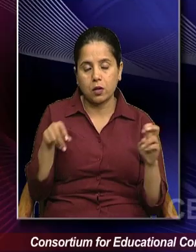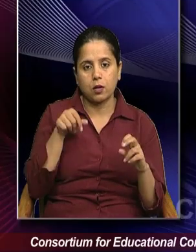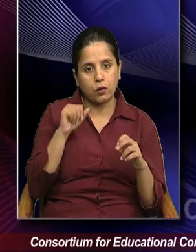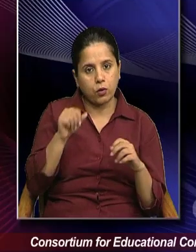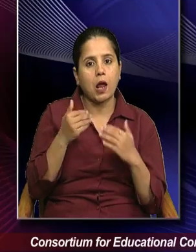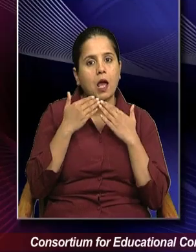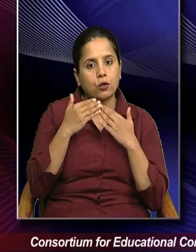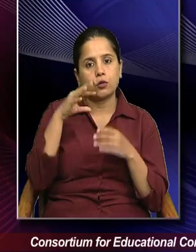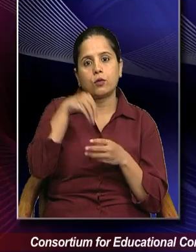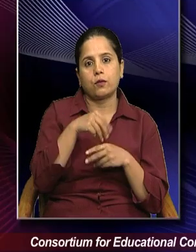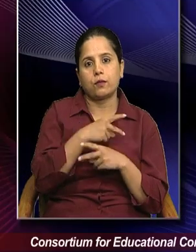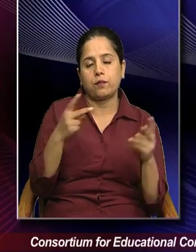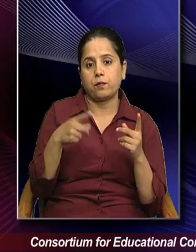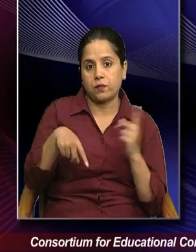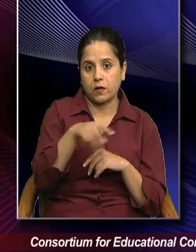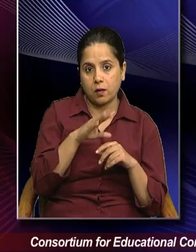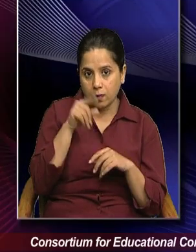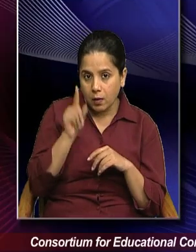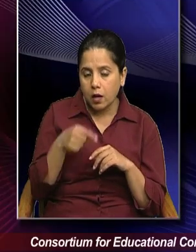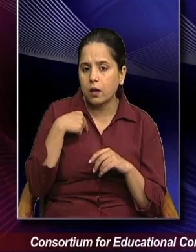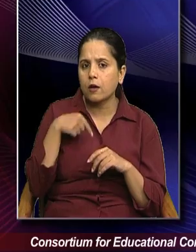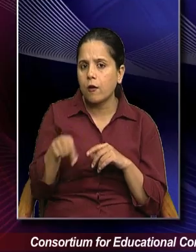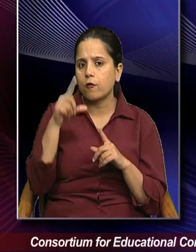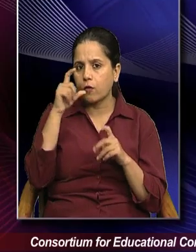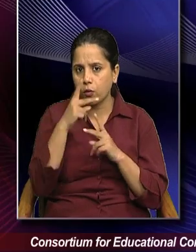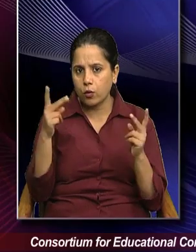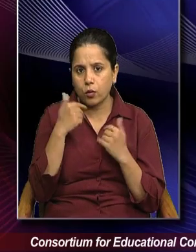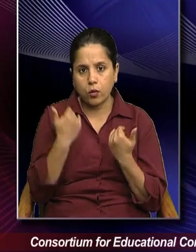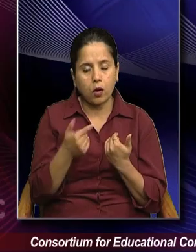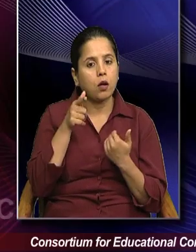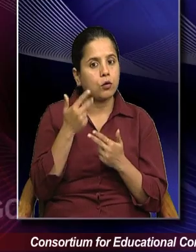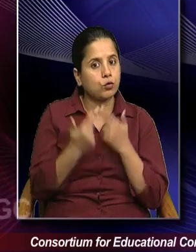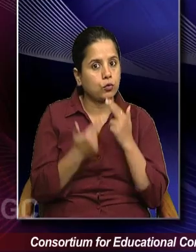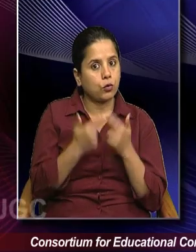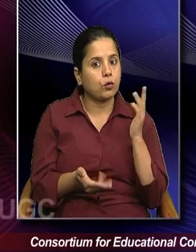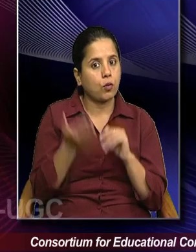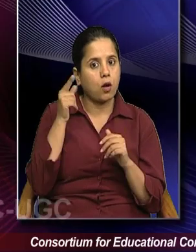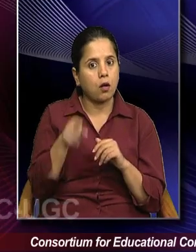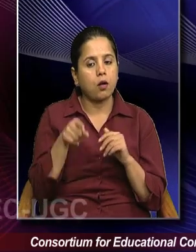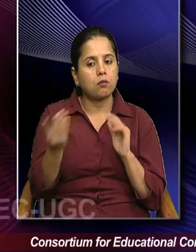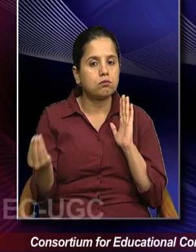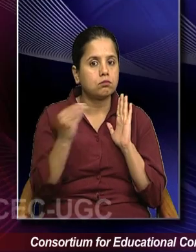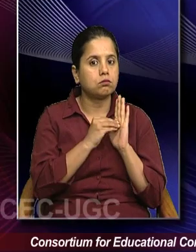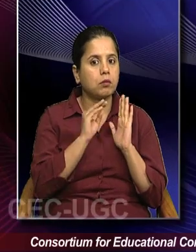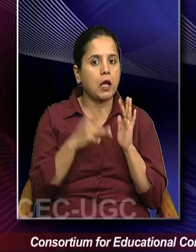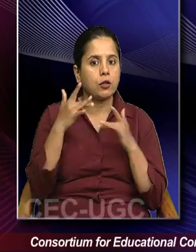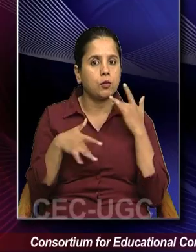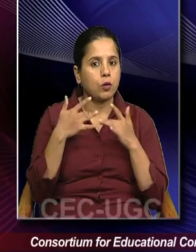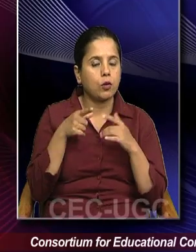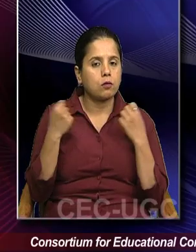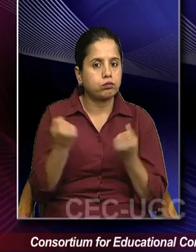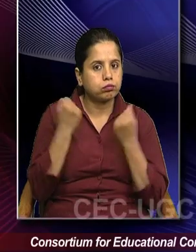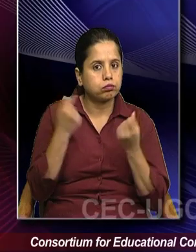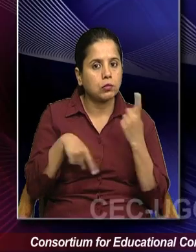content. Photo essays can be produced, a stunning visual narrative that captures the emotion and effort behind